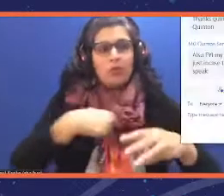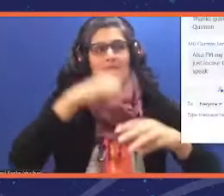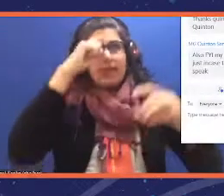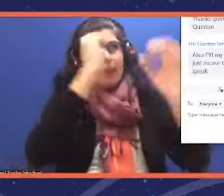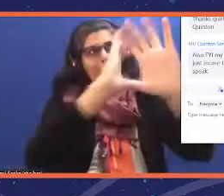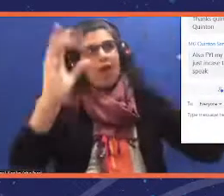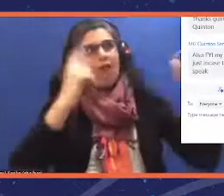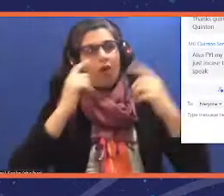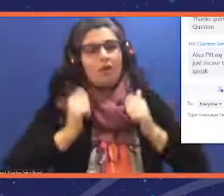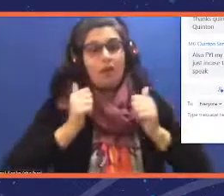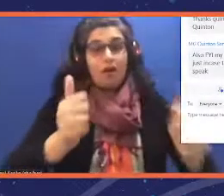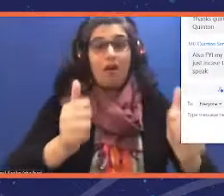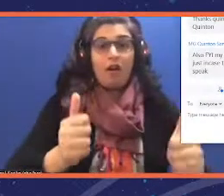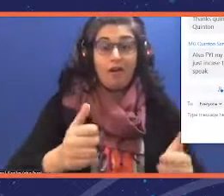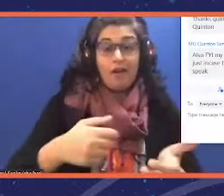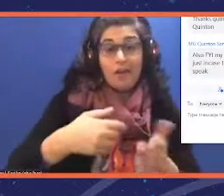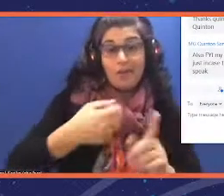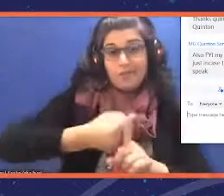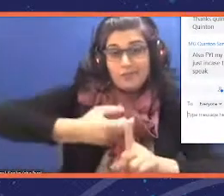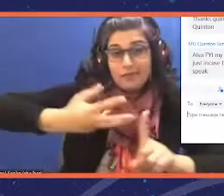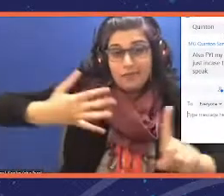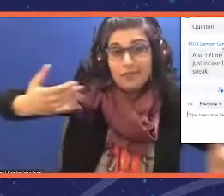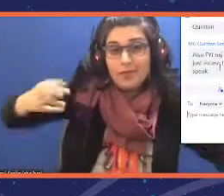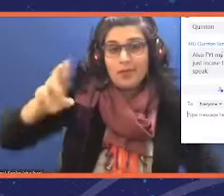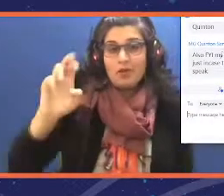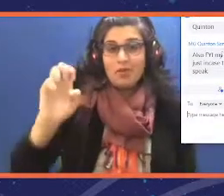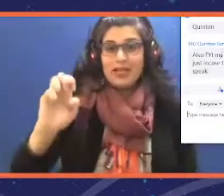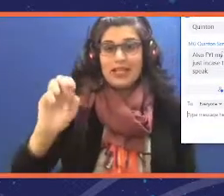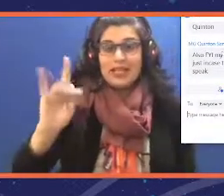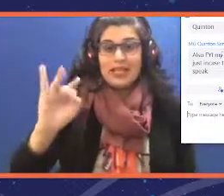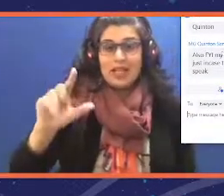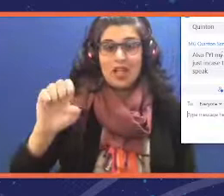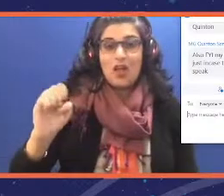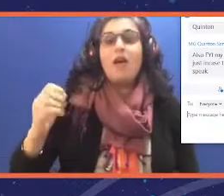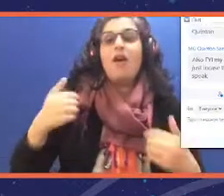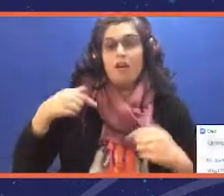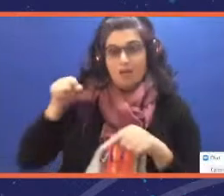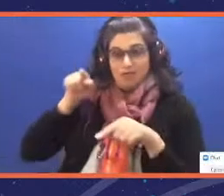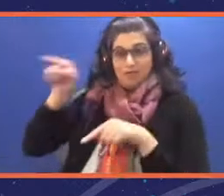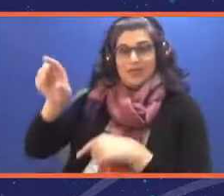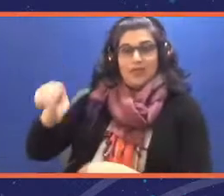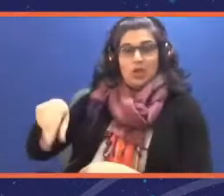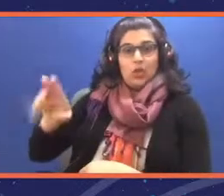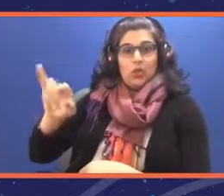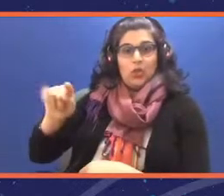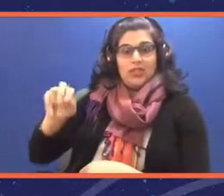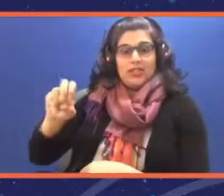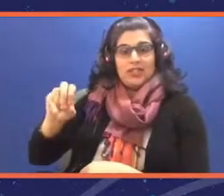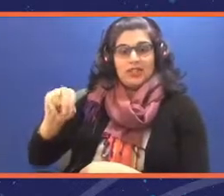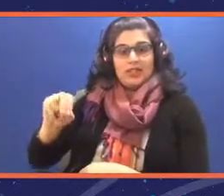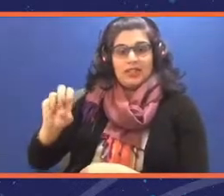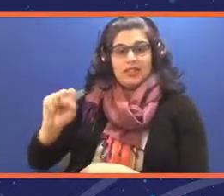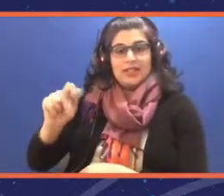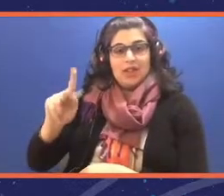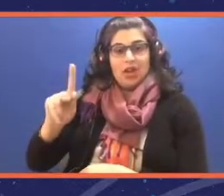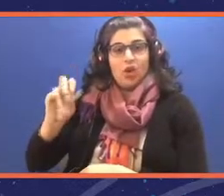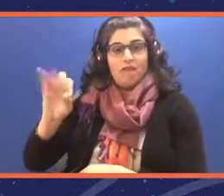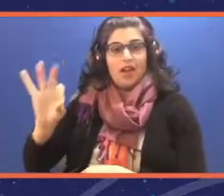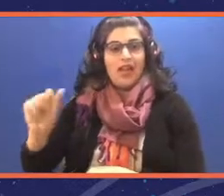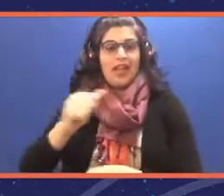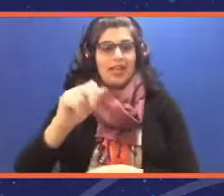To talk to us more about Rekindle and Creative Wildfire, we have Quentin Sankofa and Abbas Kali from Movement Generation.